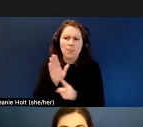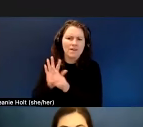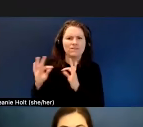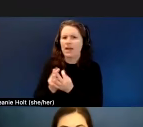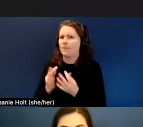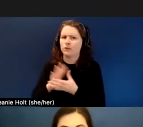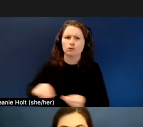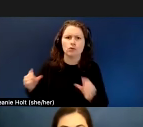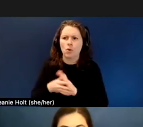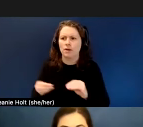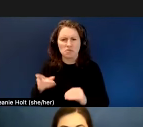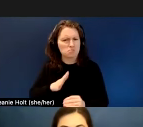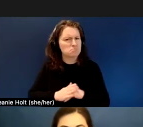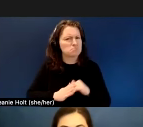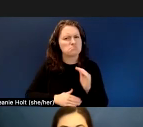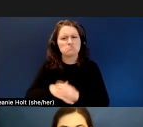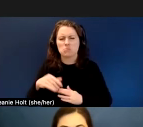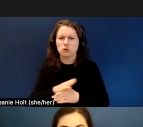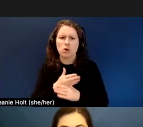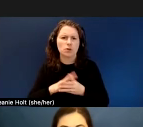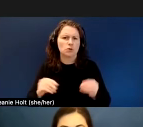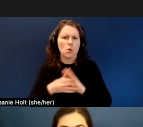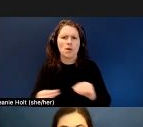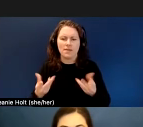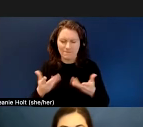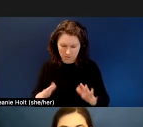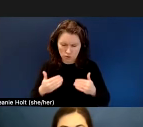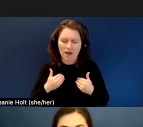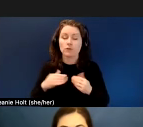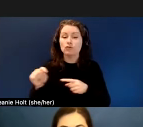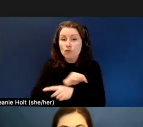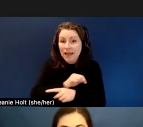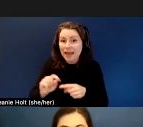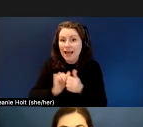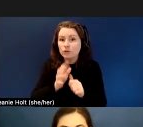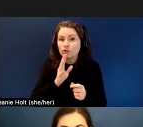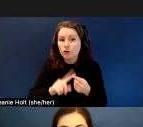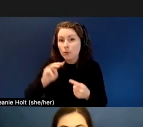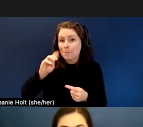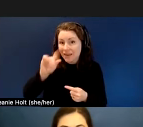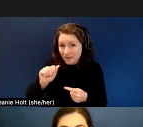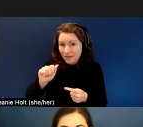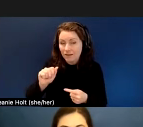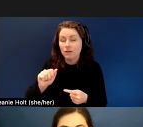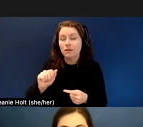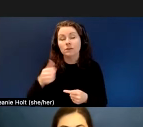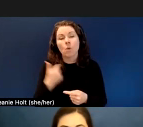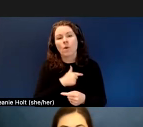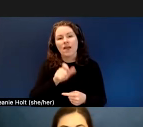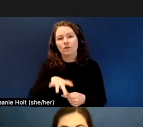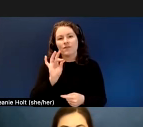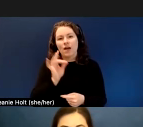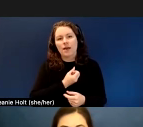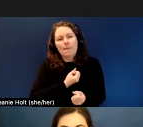story. They're comfortable sharing that story. They've received media training. What we need to do is find empathetic